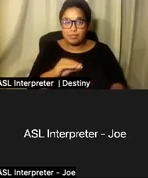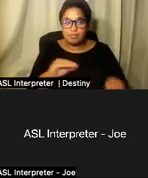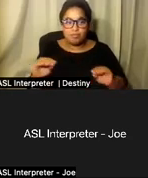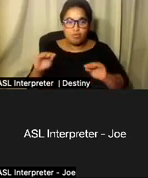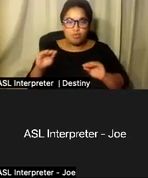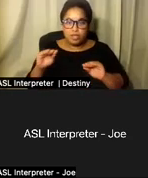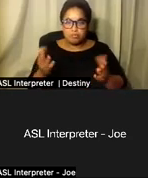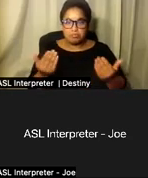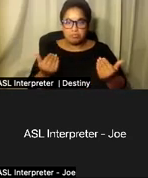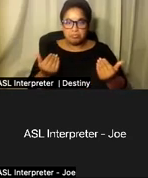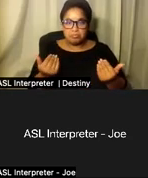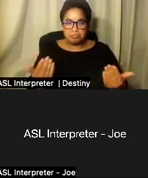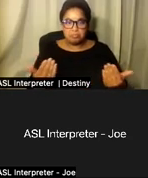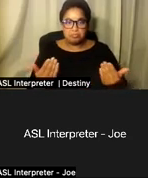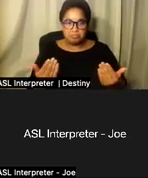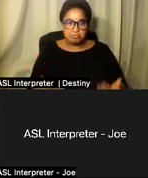bit.